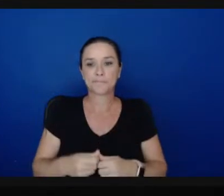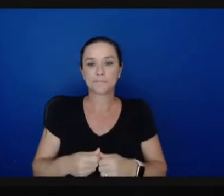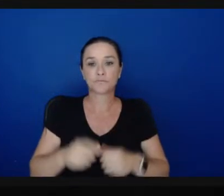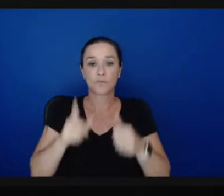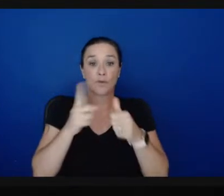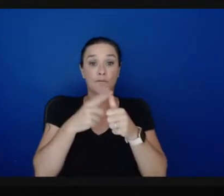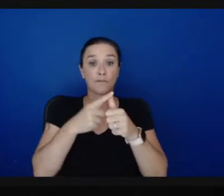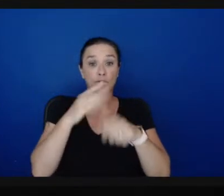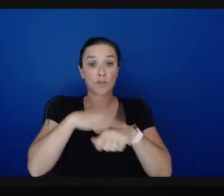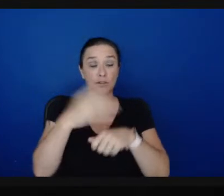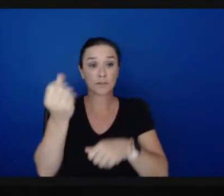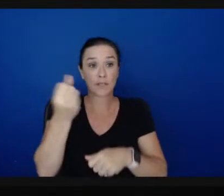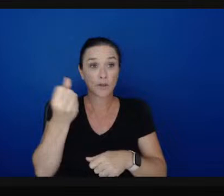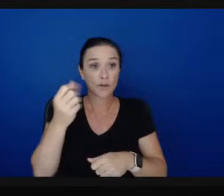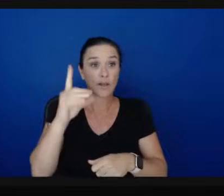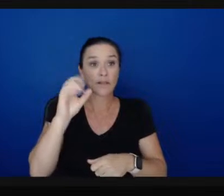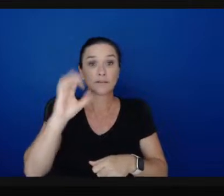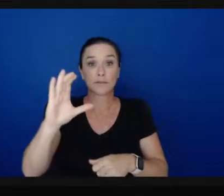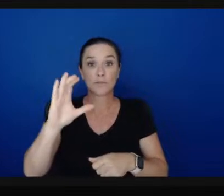First on Saturday, December 2nd,